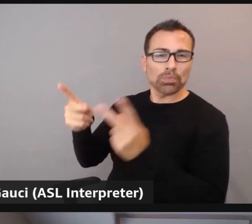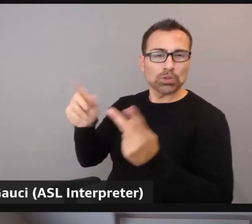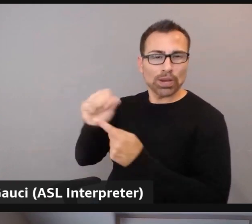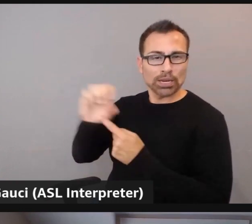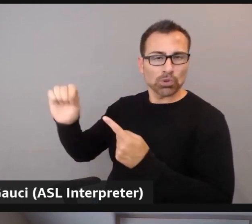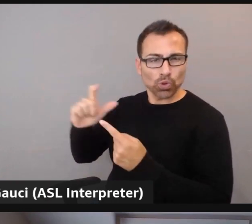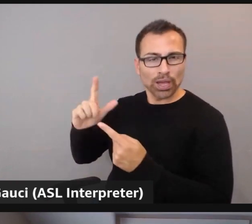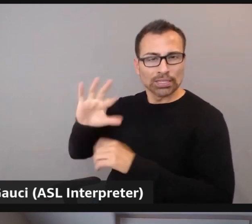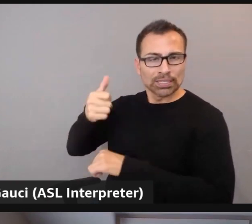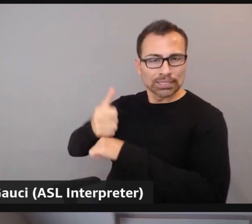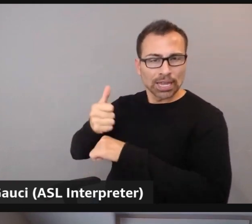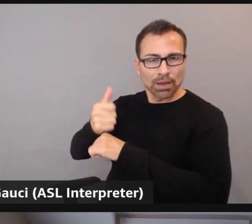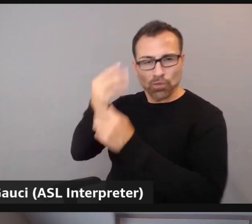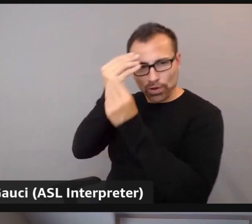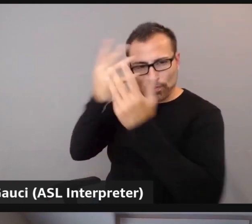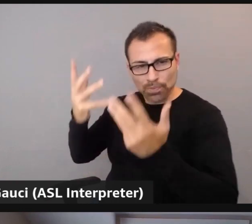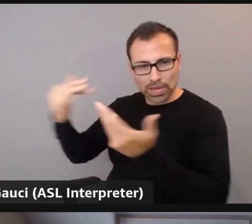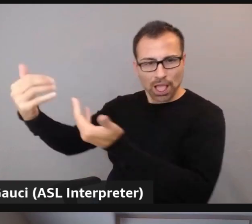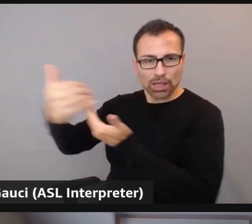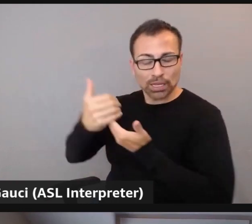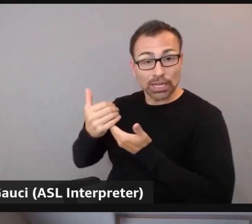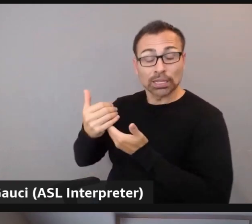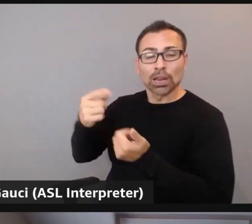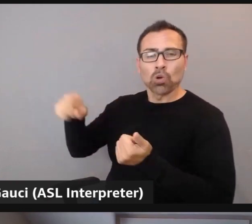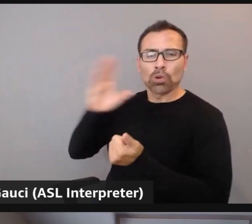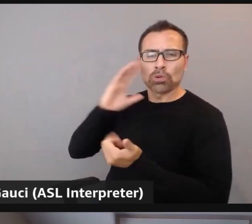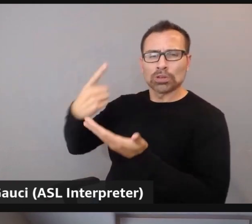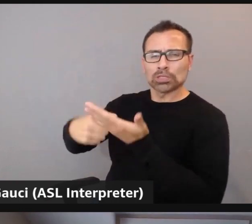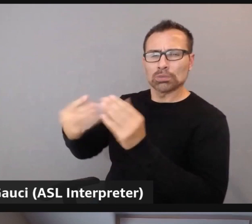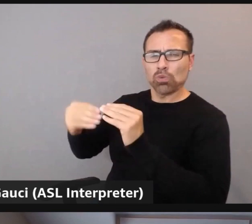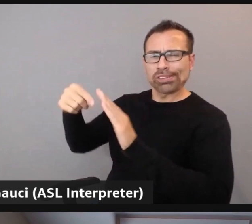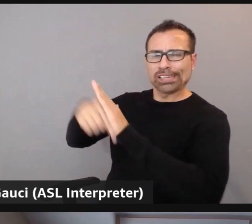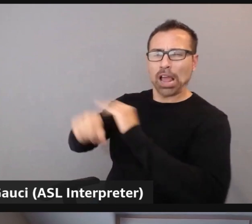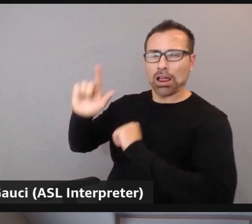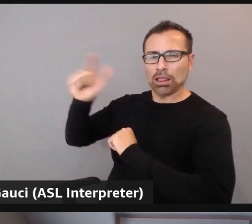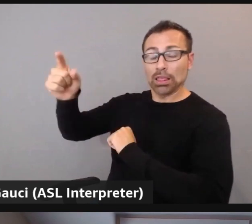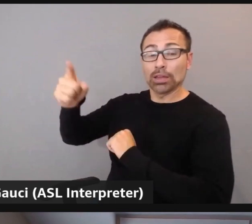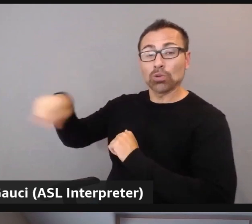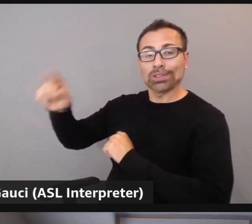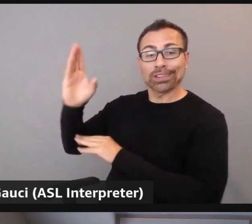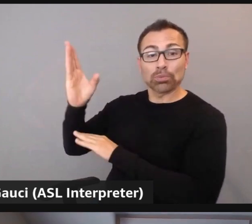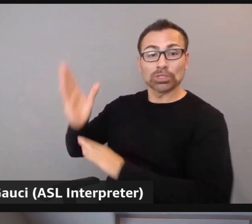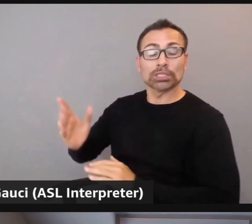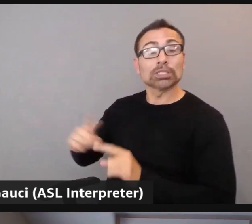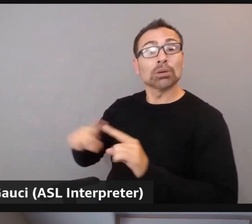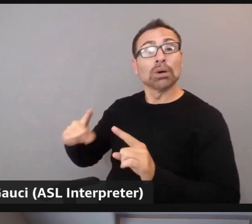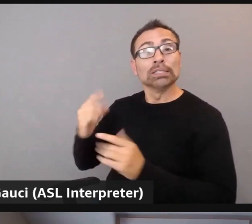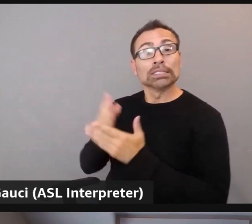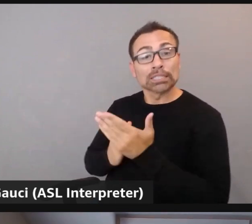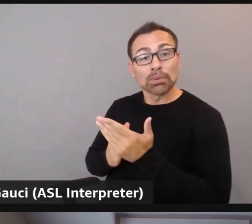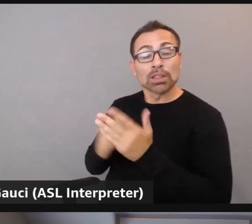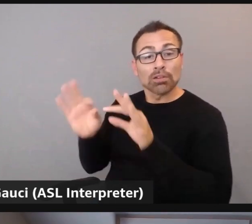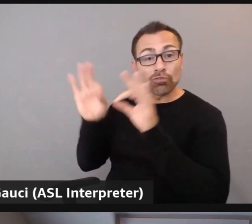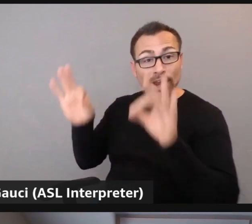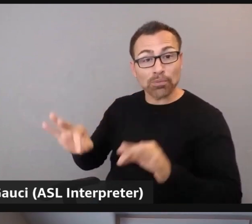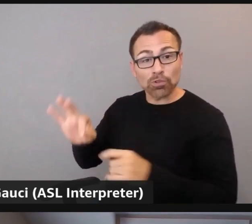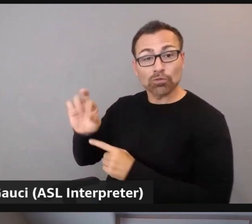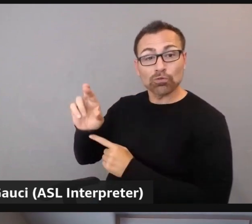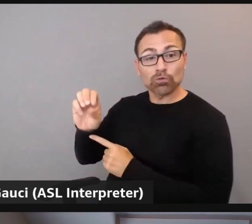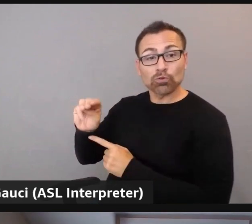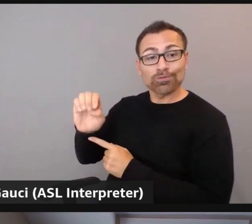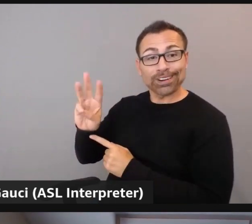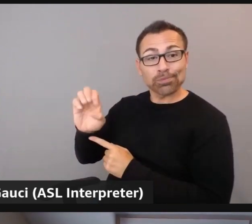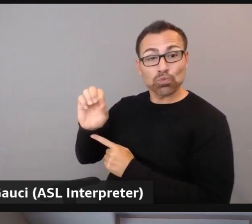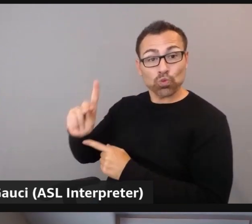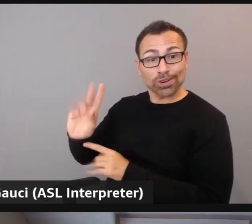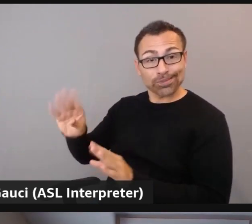that, and we'll talk to some customers later about that. But I think that some of the frameworks that we're providing here, Jessica,